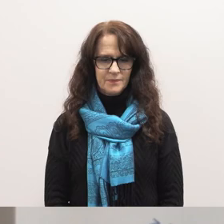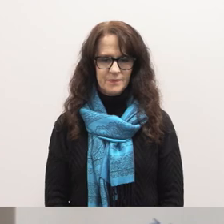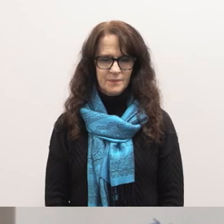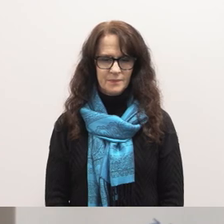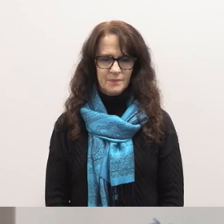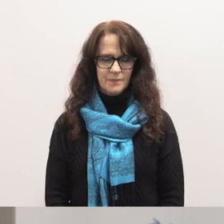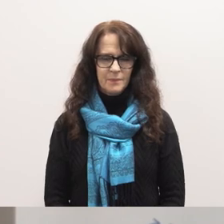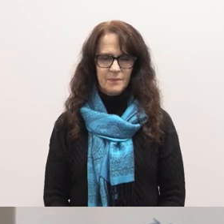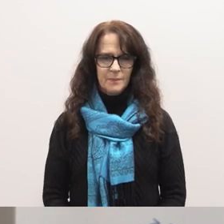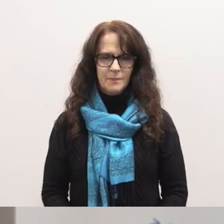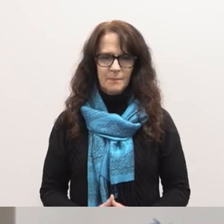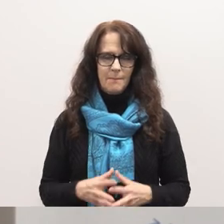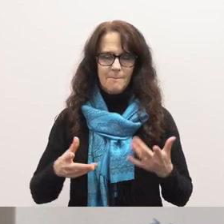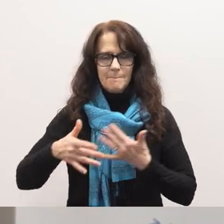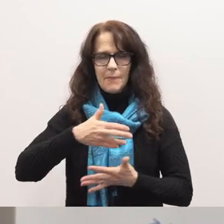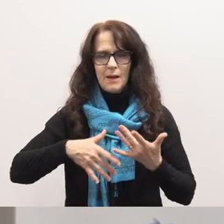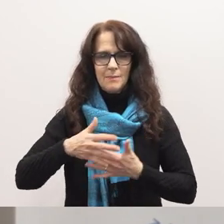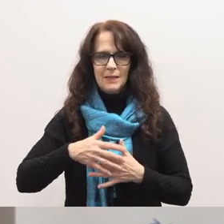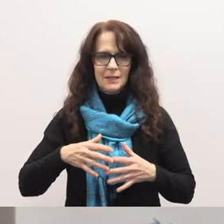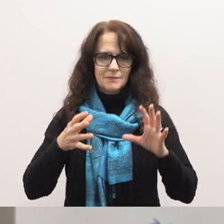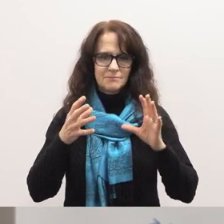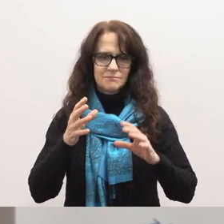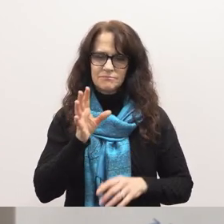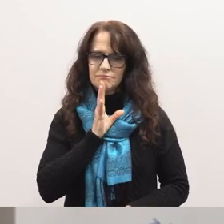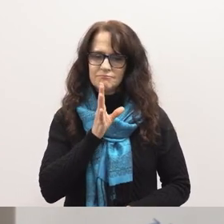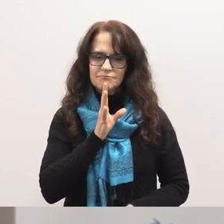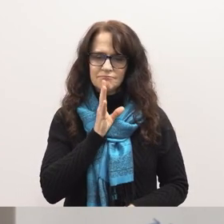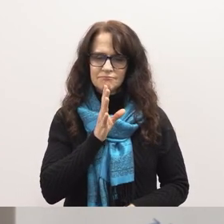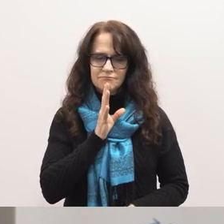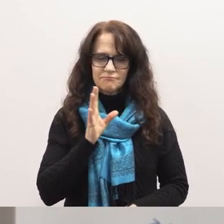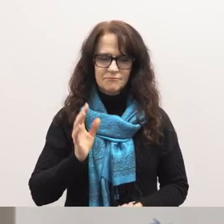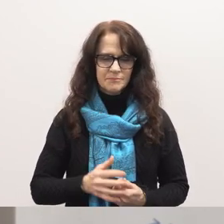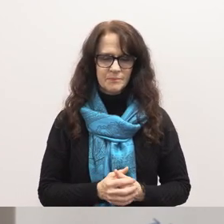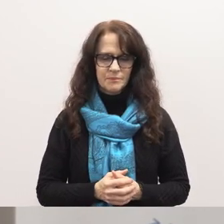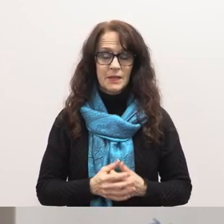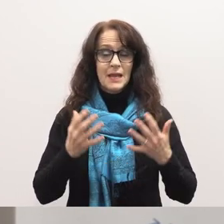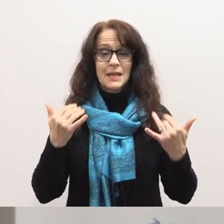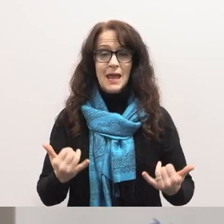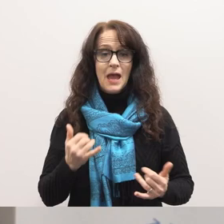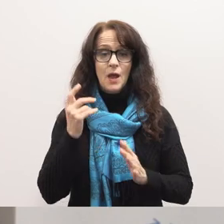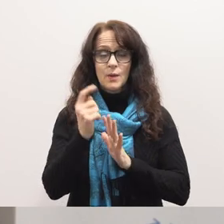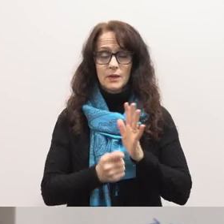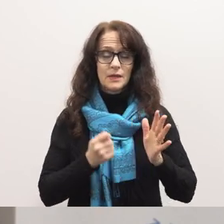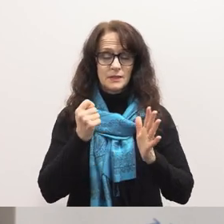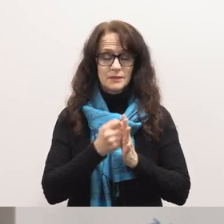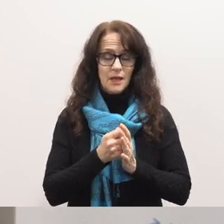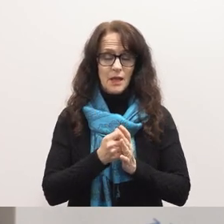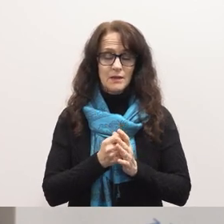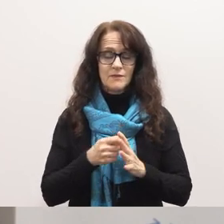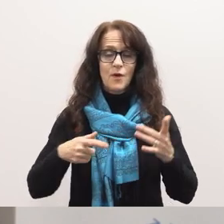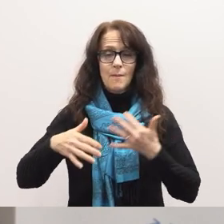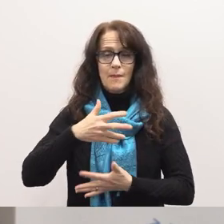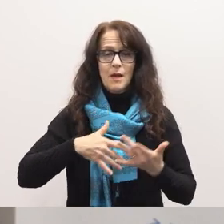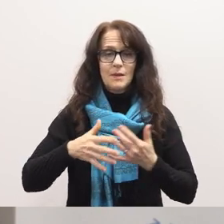public testimony. Let's see, so now it's time for public comment.